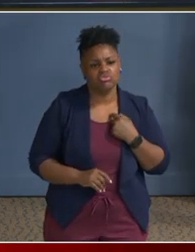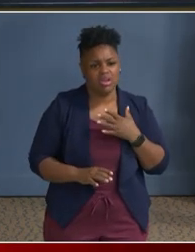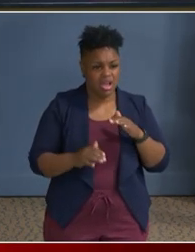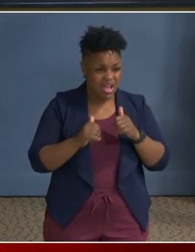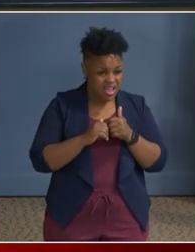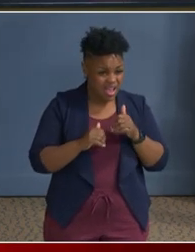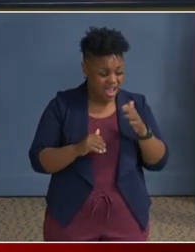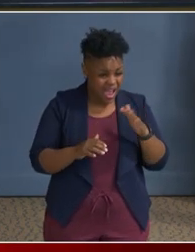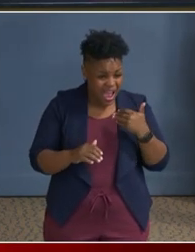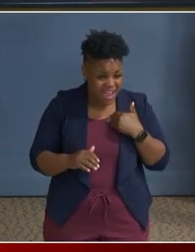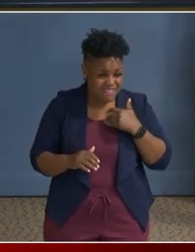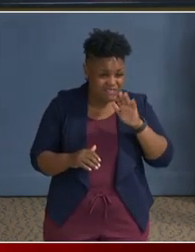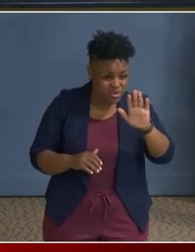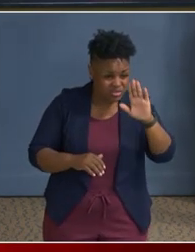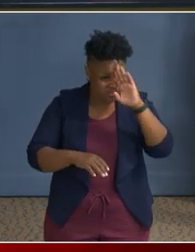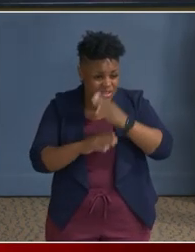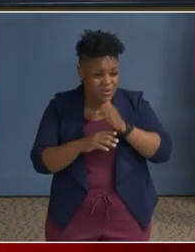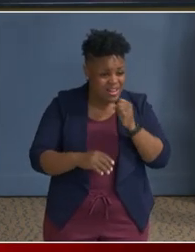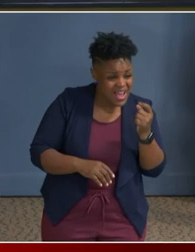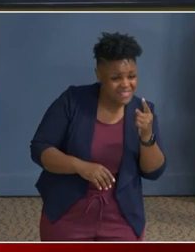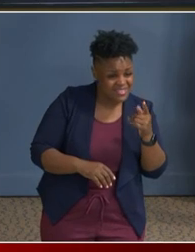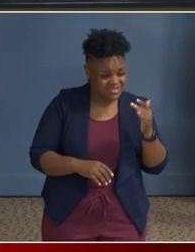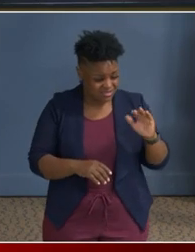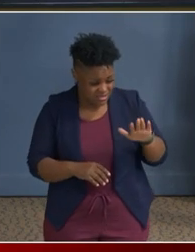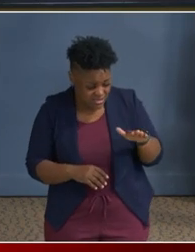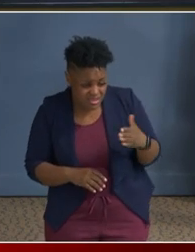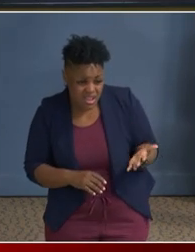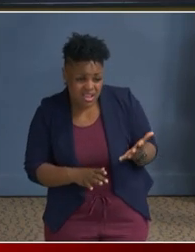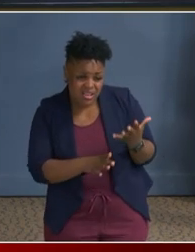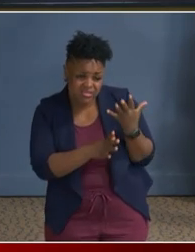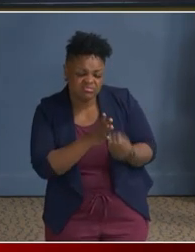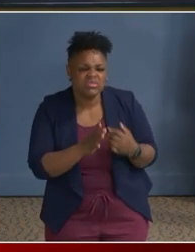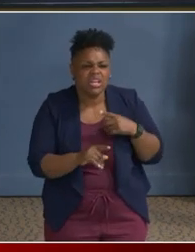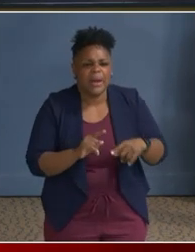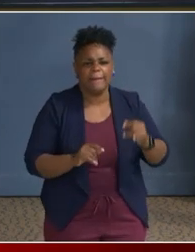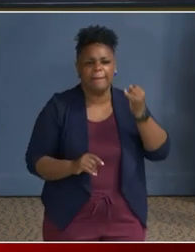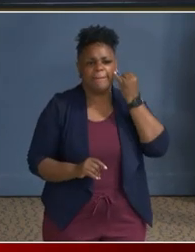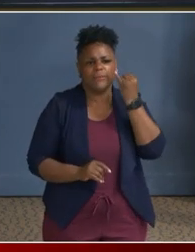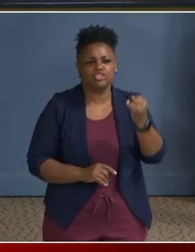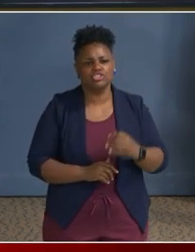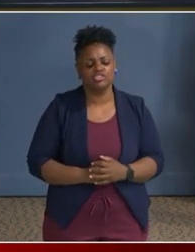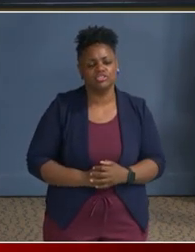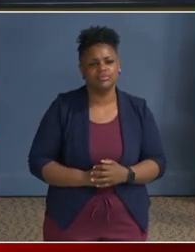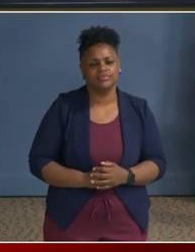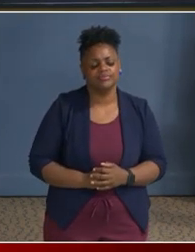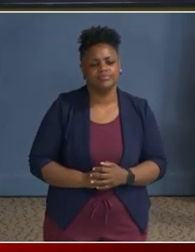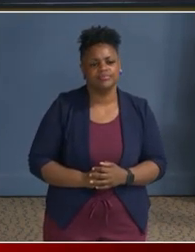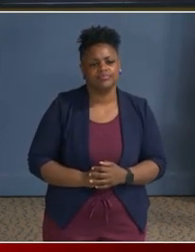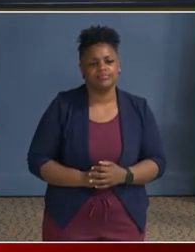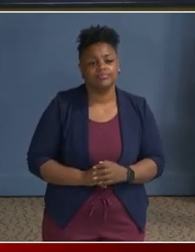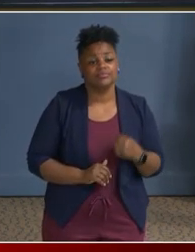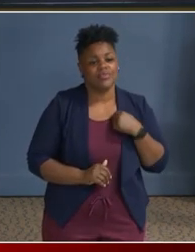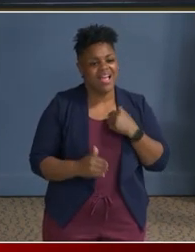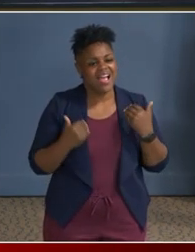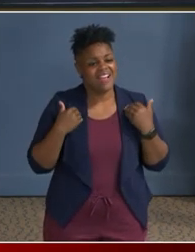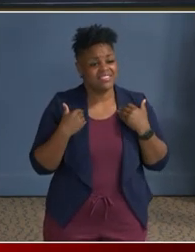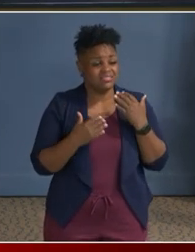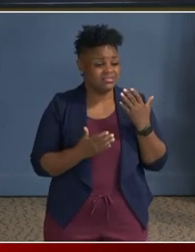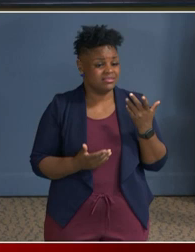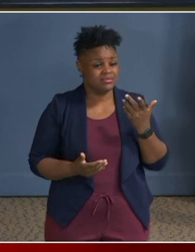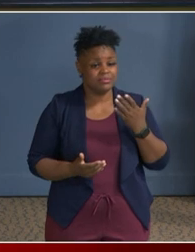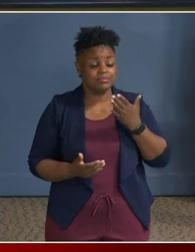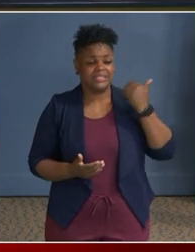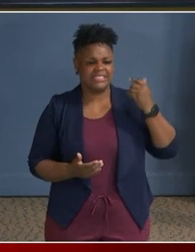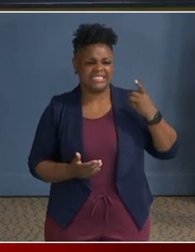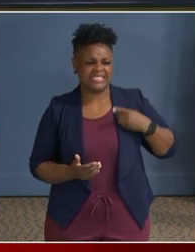son in your arms as he's losing his life. We have some of the best detectives in